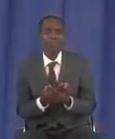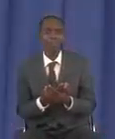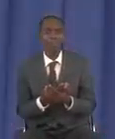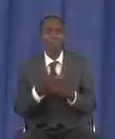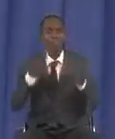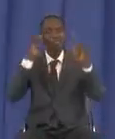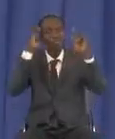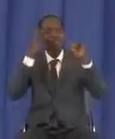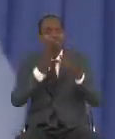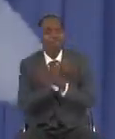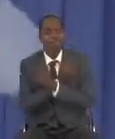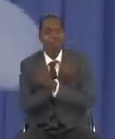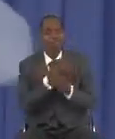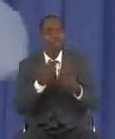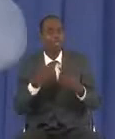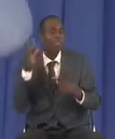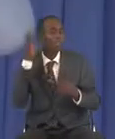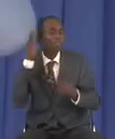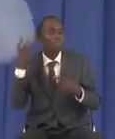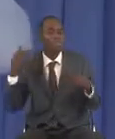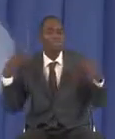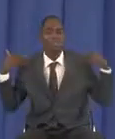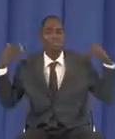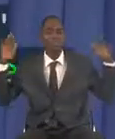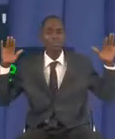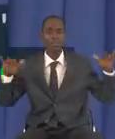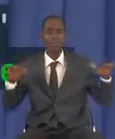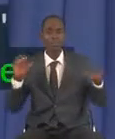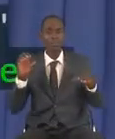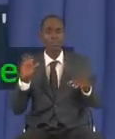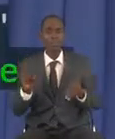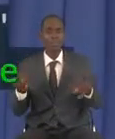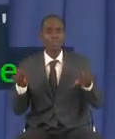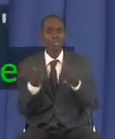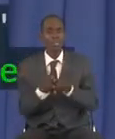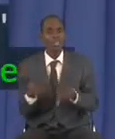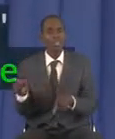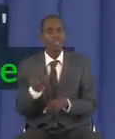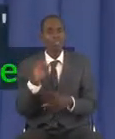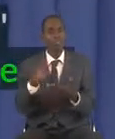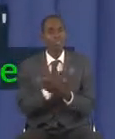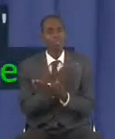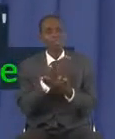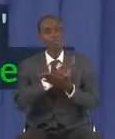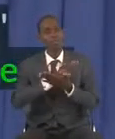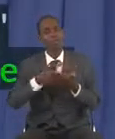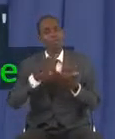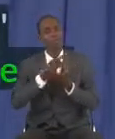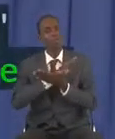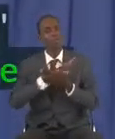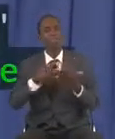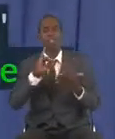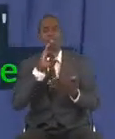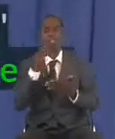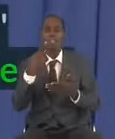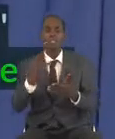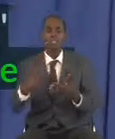He loves to hear the angels as they sing, holy, holy is the